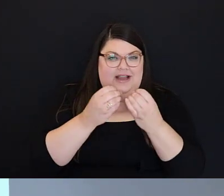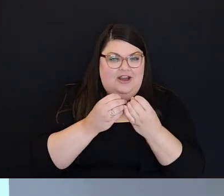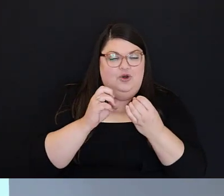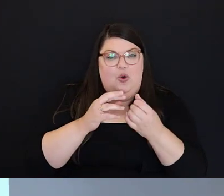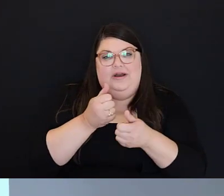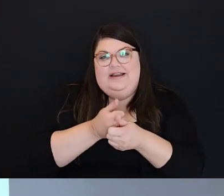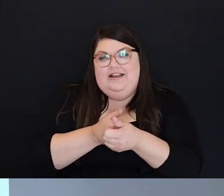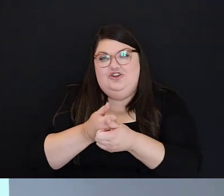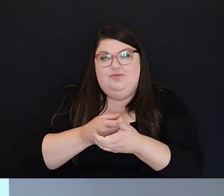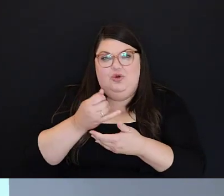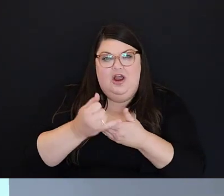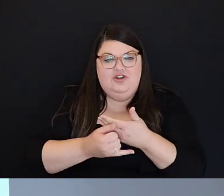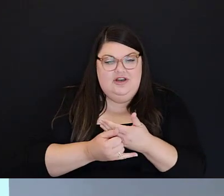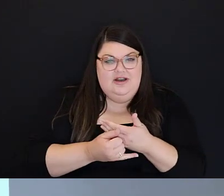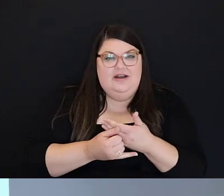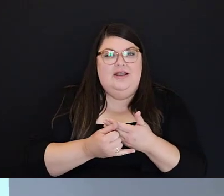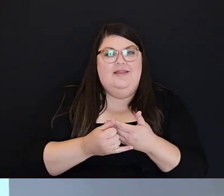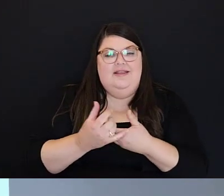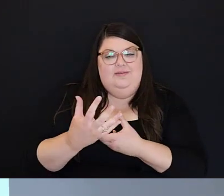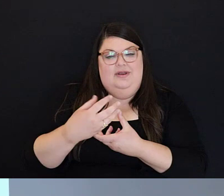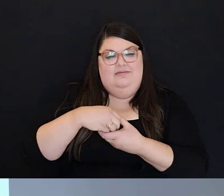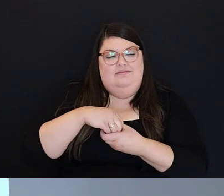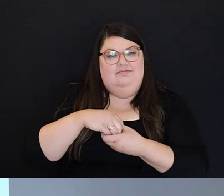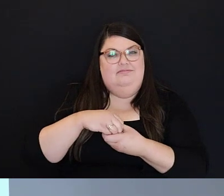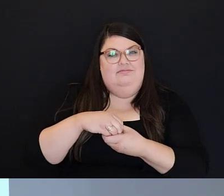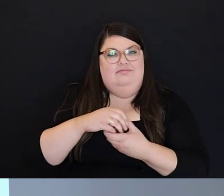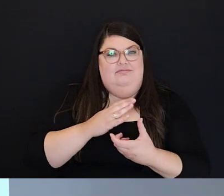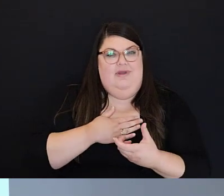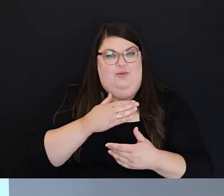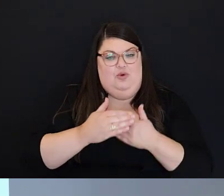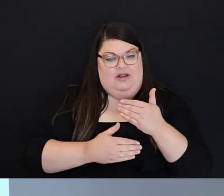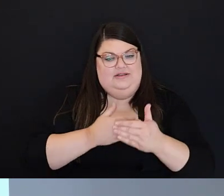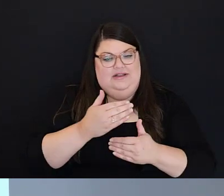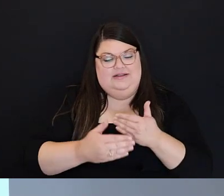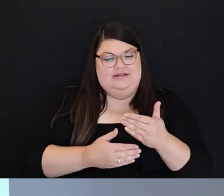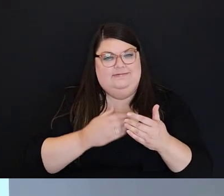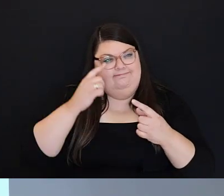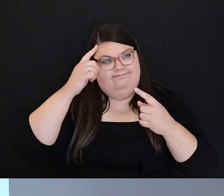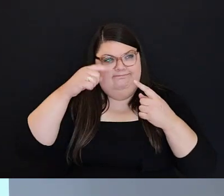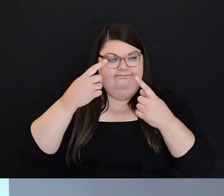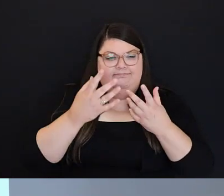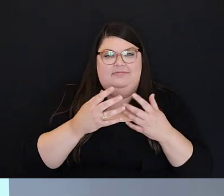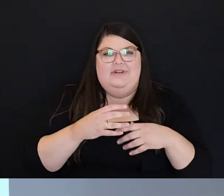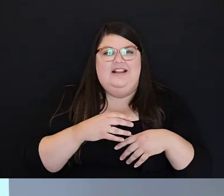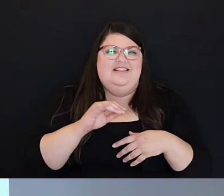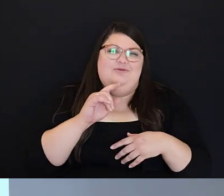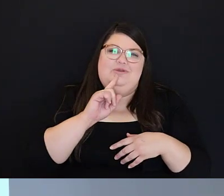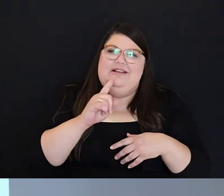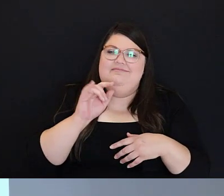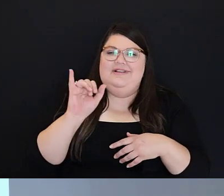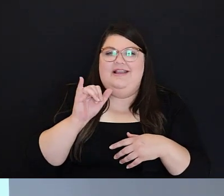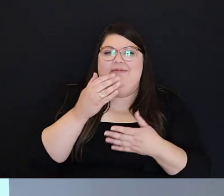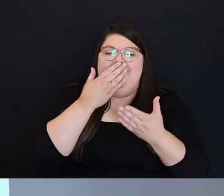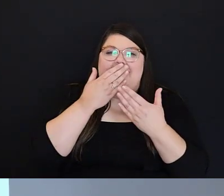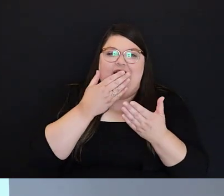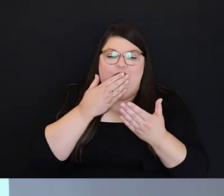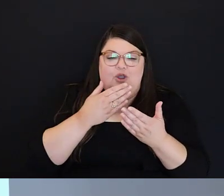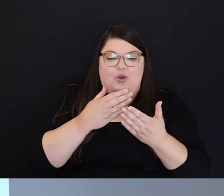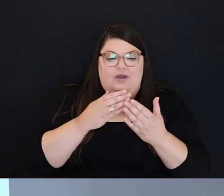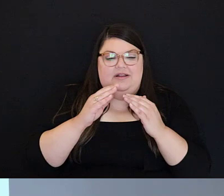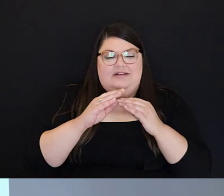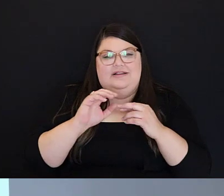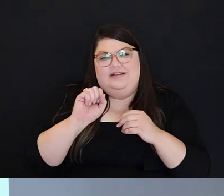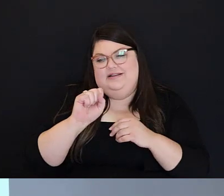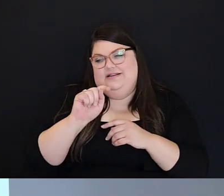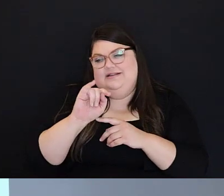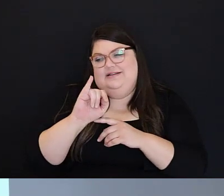each project that's been a part of my processing, you know, this is sort of like a thank you. So this is Stairwell. I work a lot